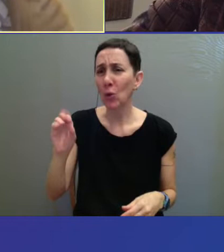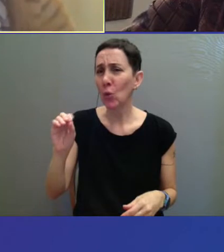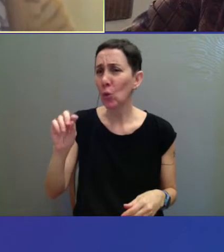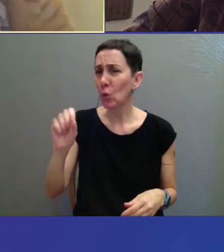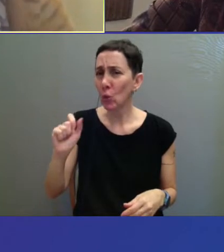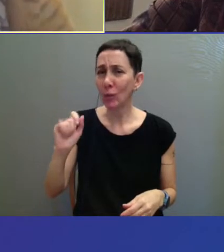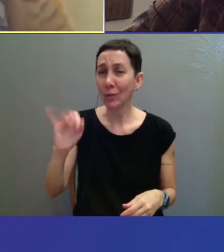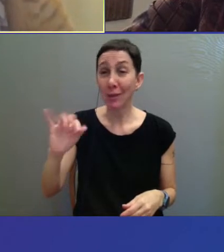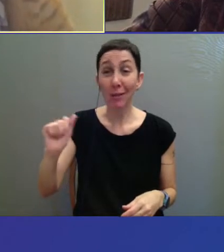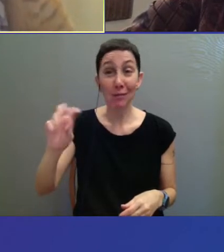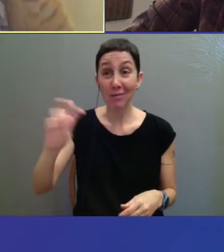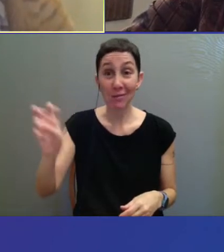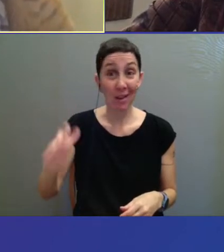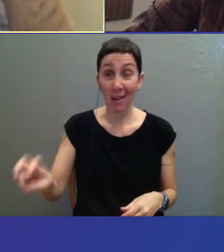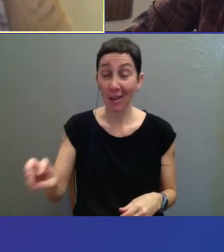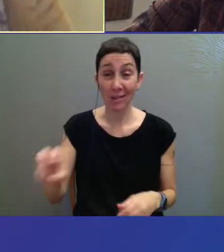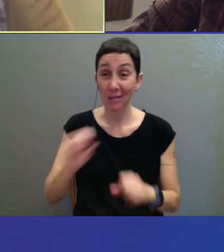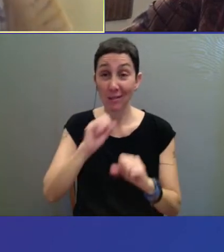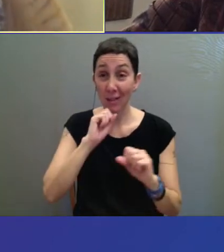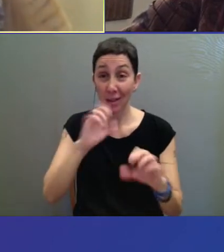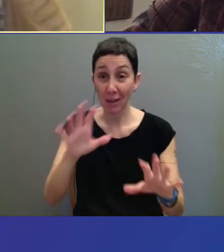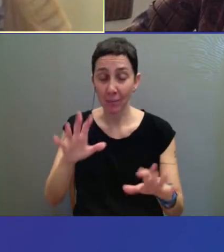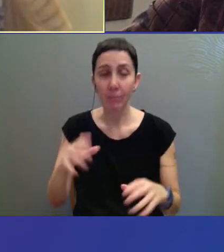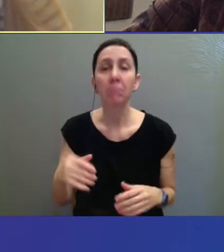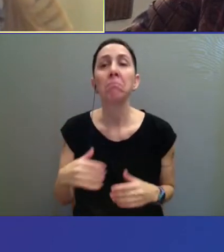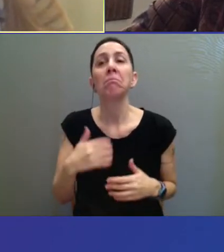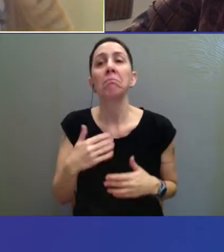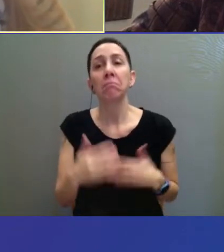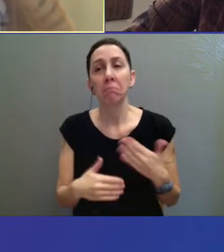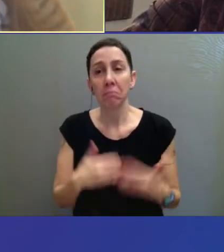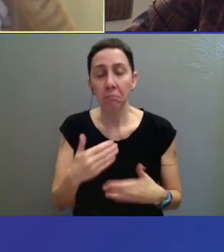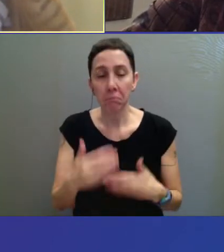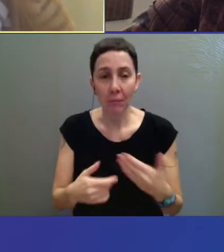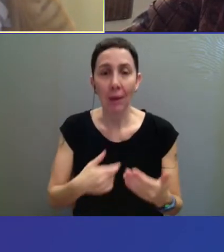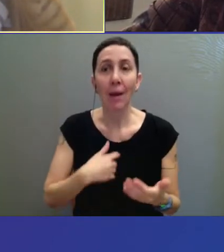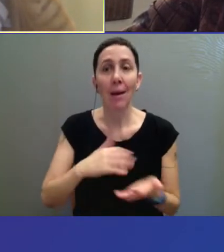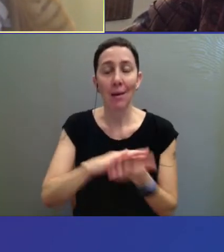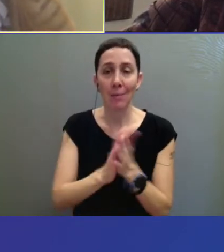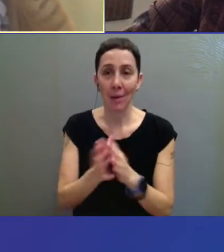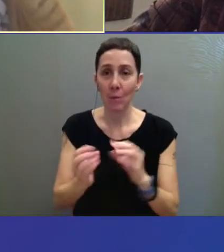So as I began to become